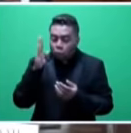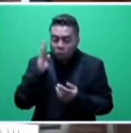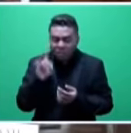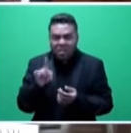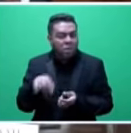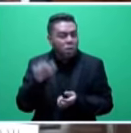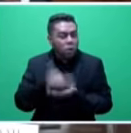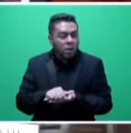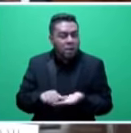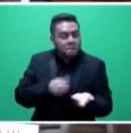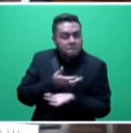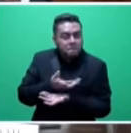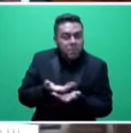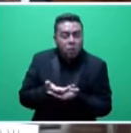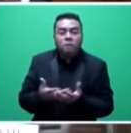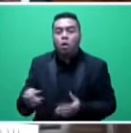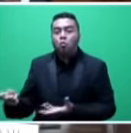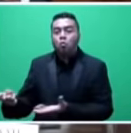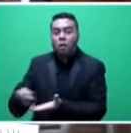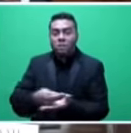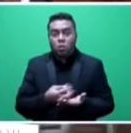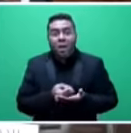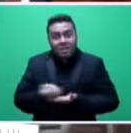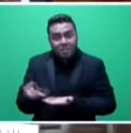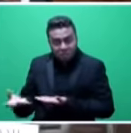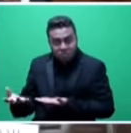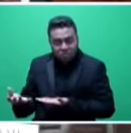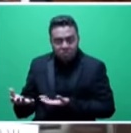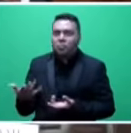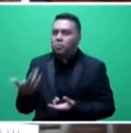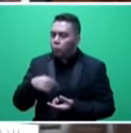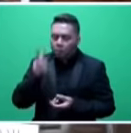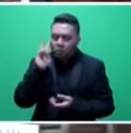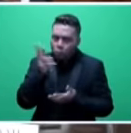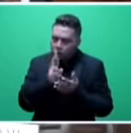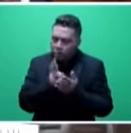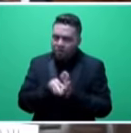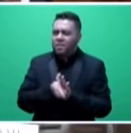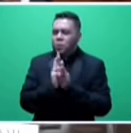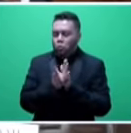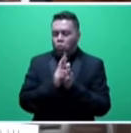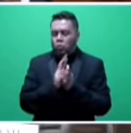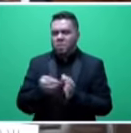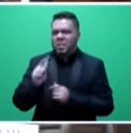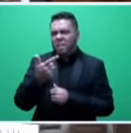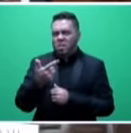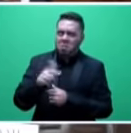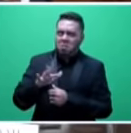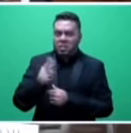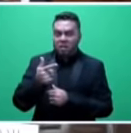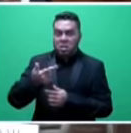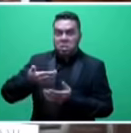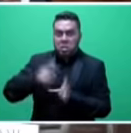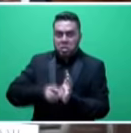mix of revenue and expenditure, Mr. Speaker, sir, one has to review the trend over the last 7 years, perhaps, so